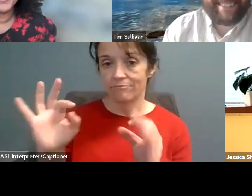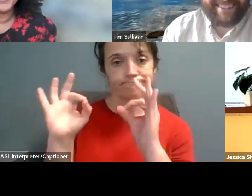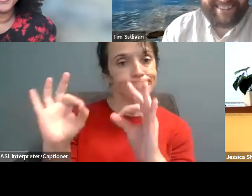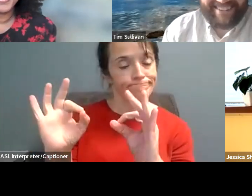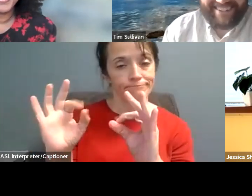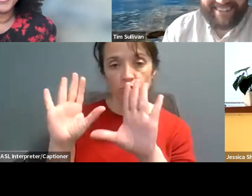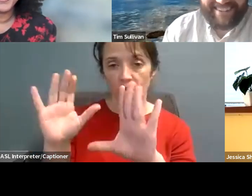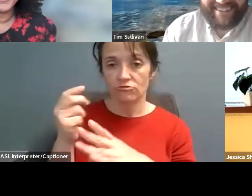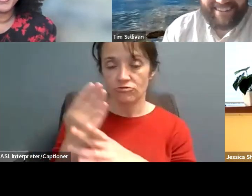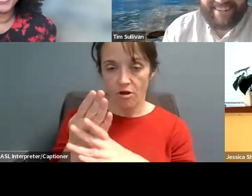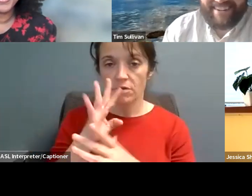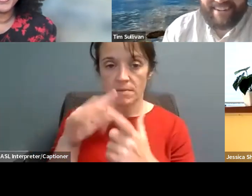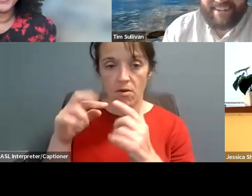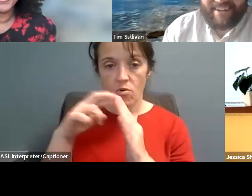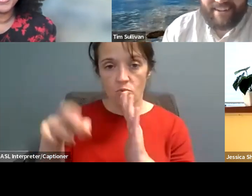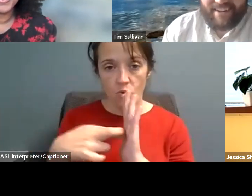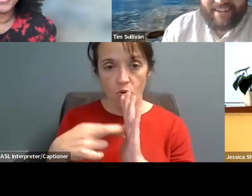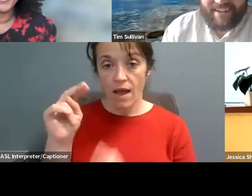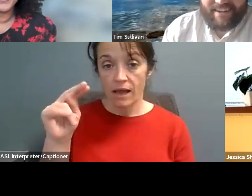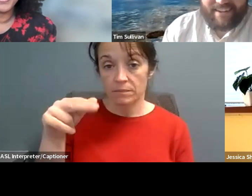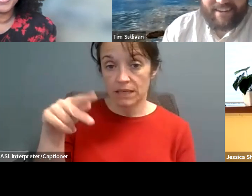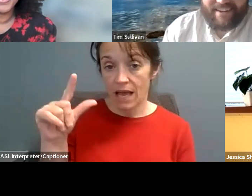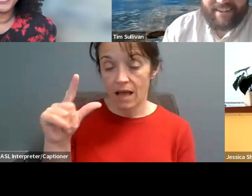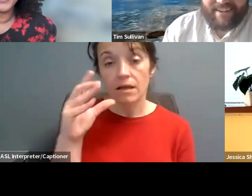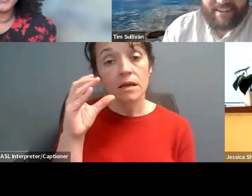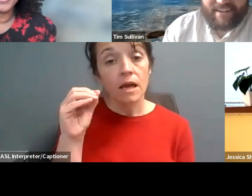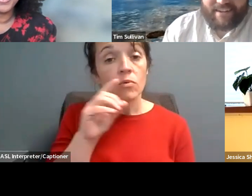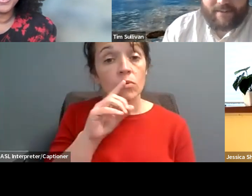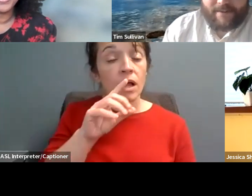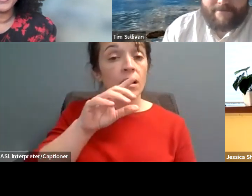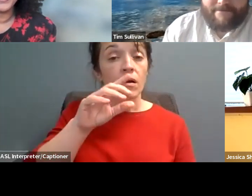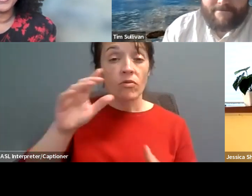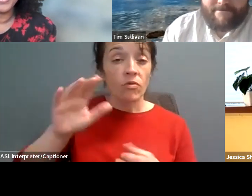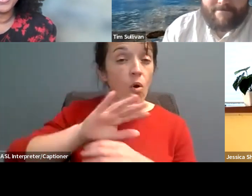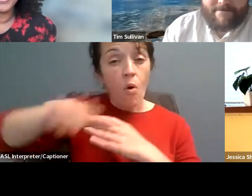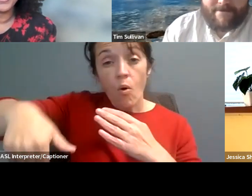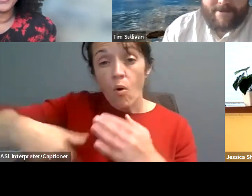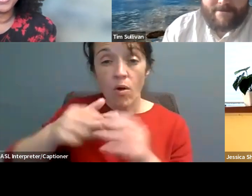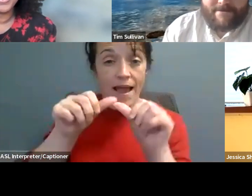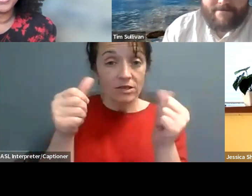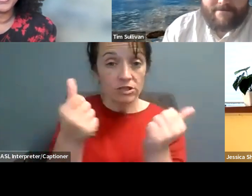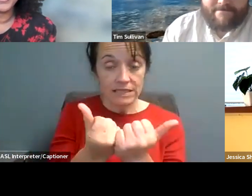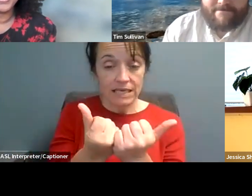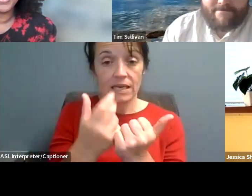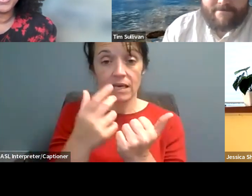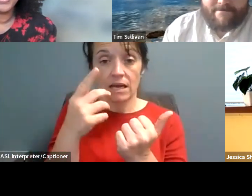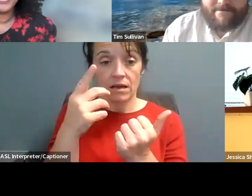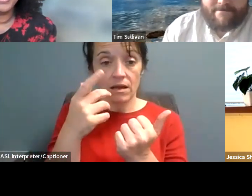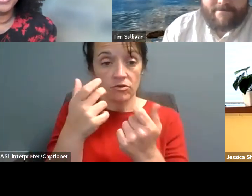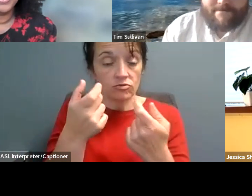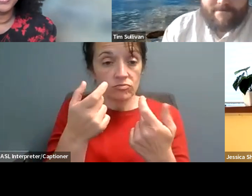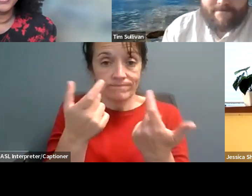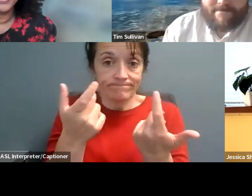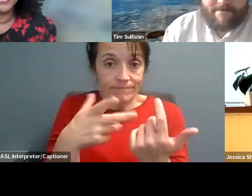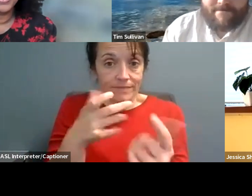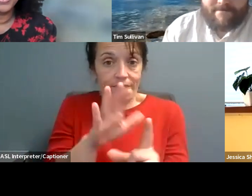the roles of an NPL and the entire agency in reviewing these plans of work. I'm going to begin